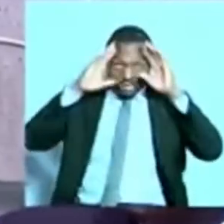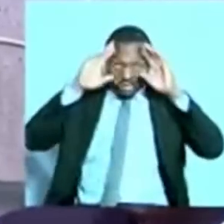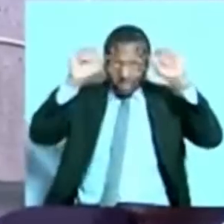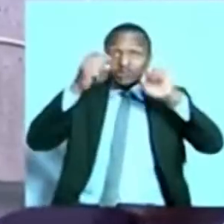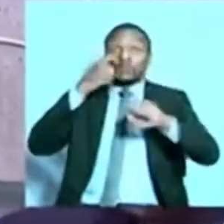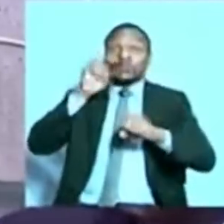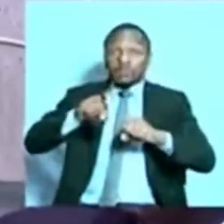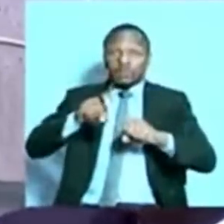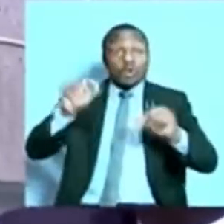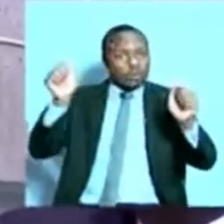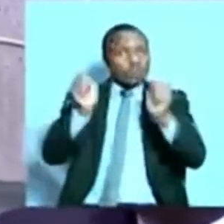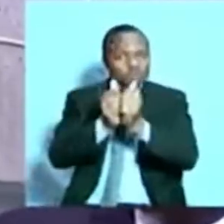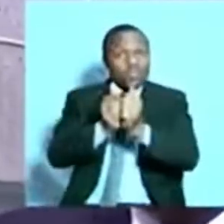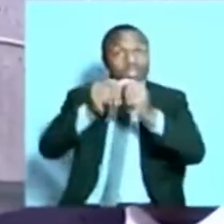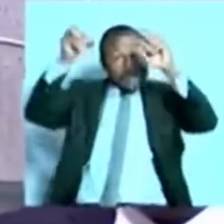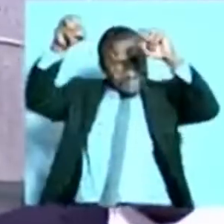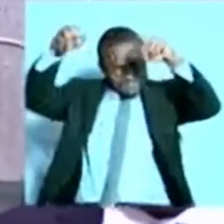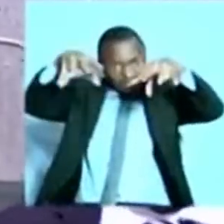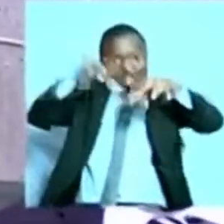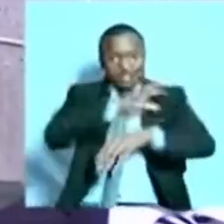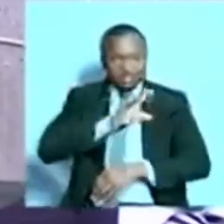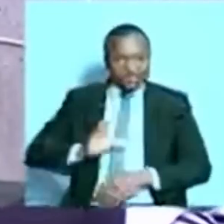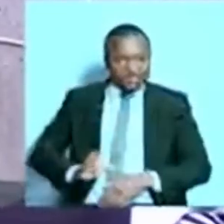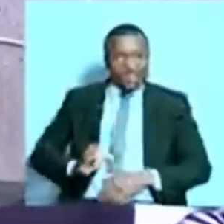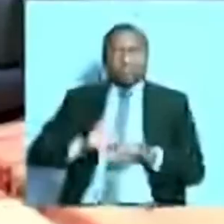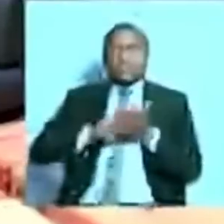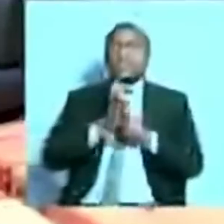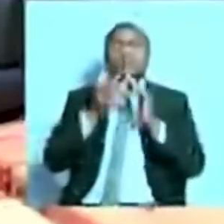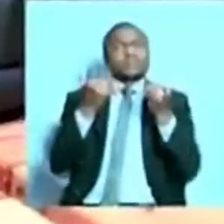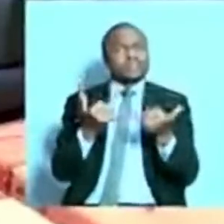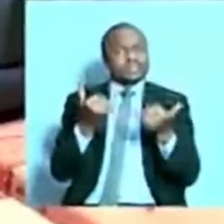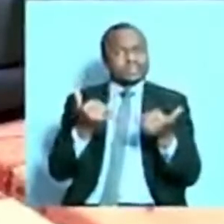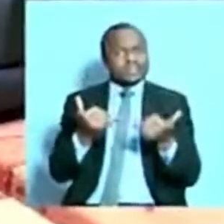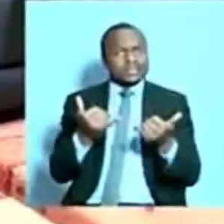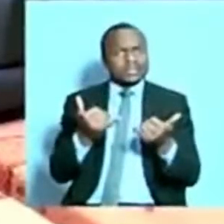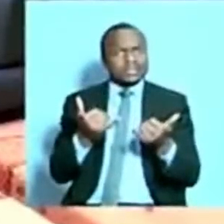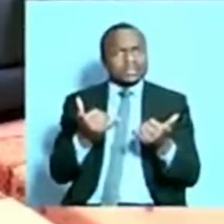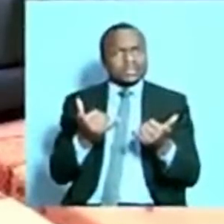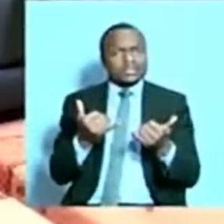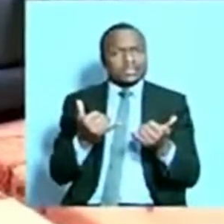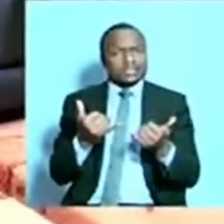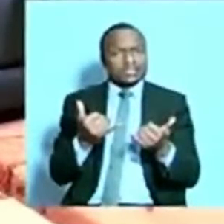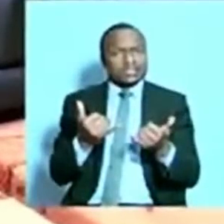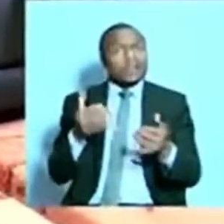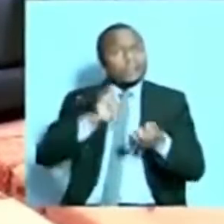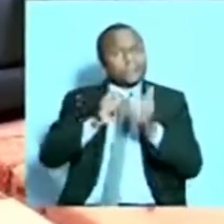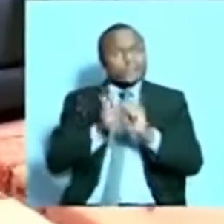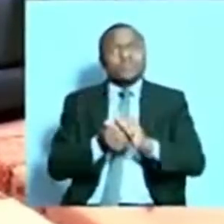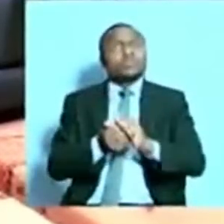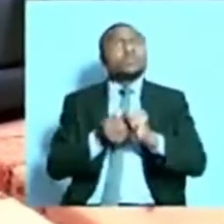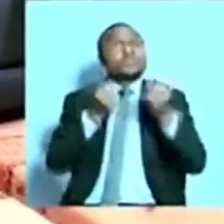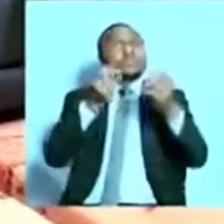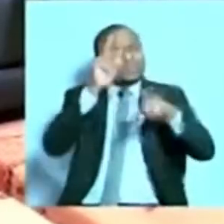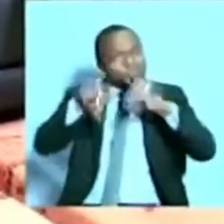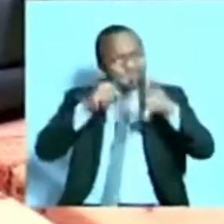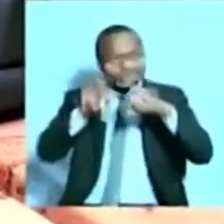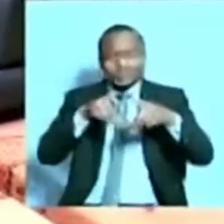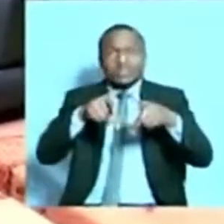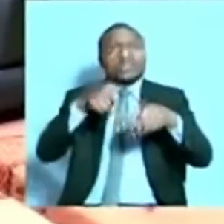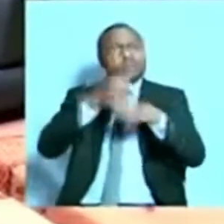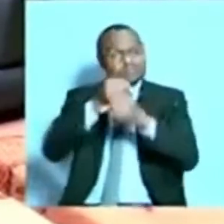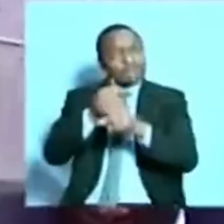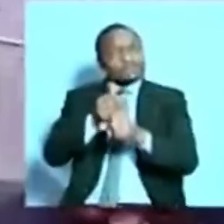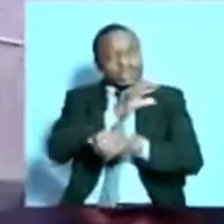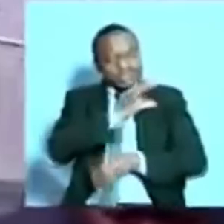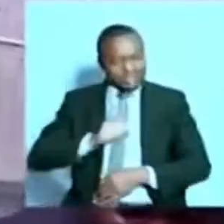his ESCO, who have become now a thorn in the flesh to many people, including our manufacturing